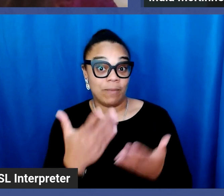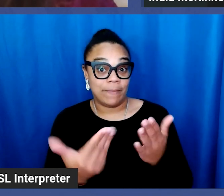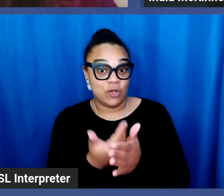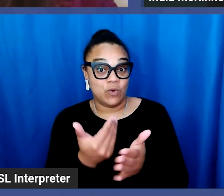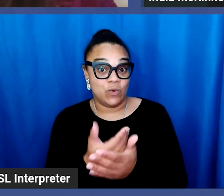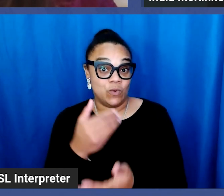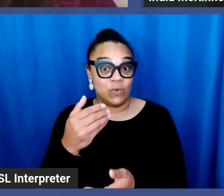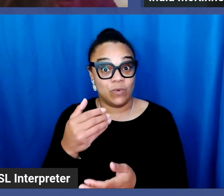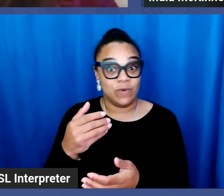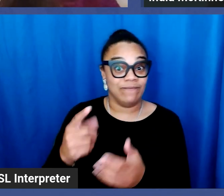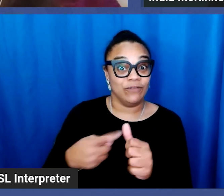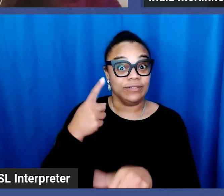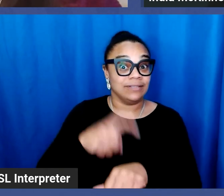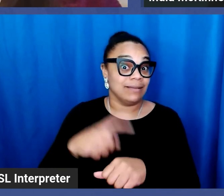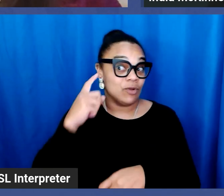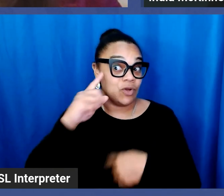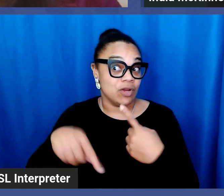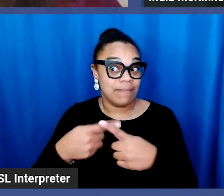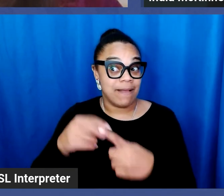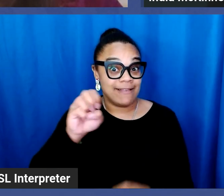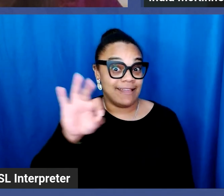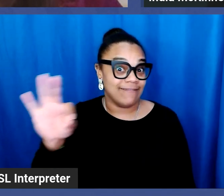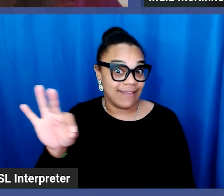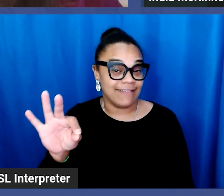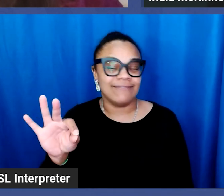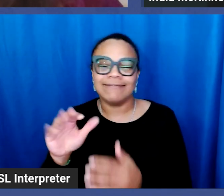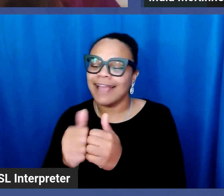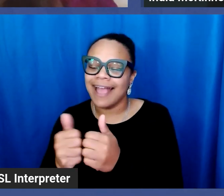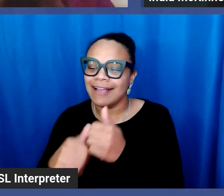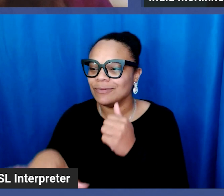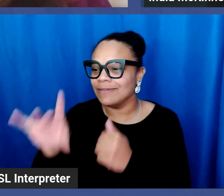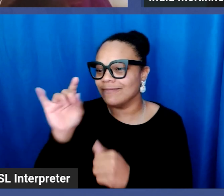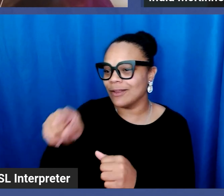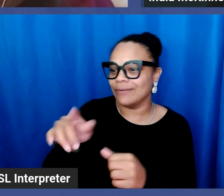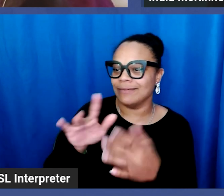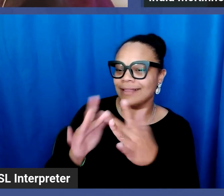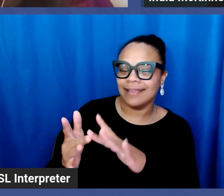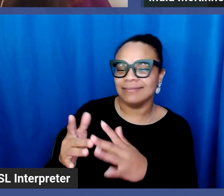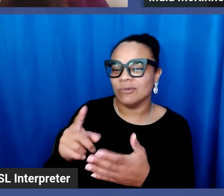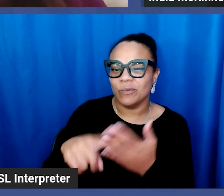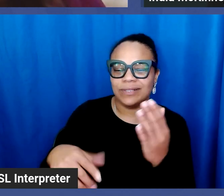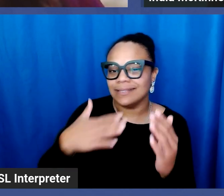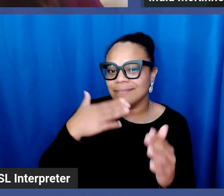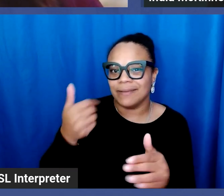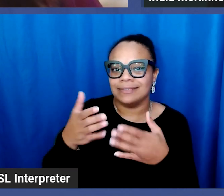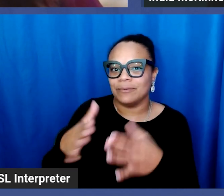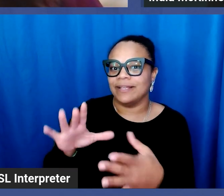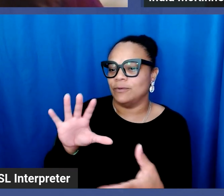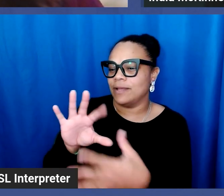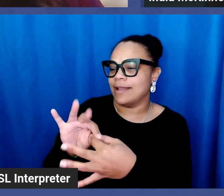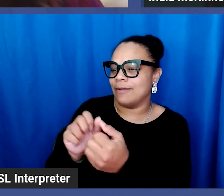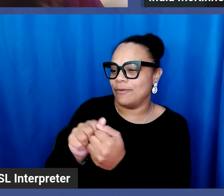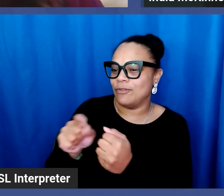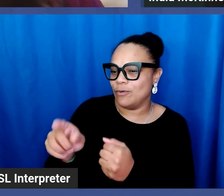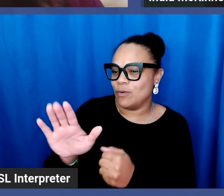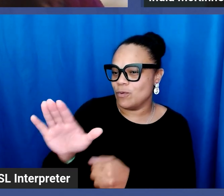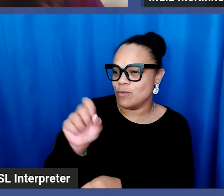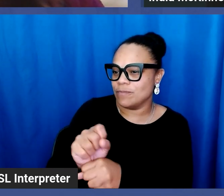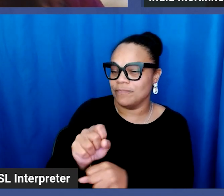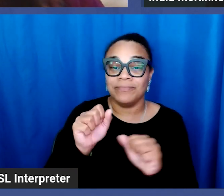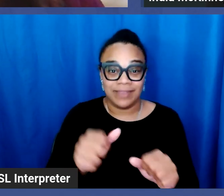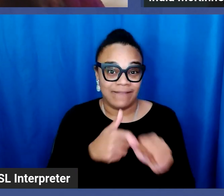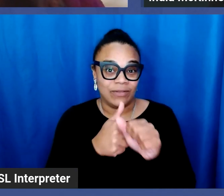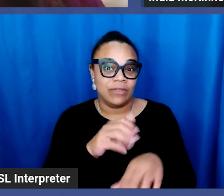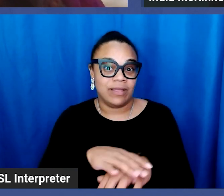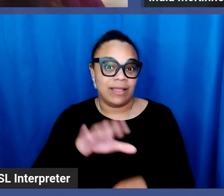EFF, how do we find you all online? What's the best way to connect with EFF and your work? Yeah, well, you can follow us